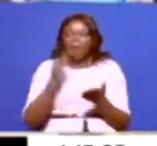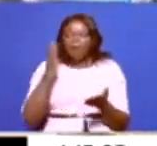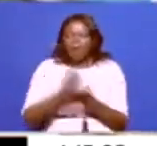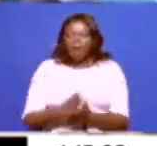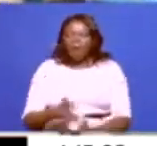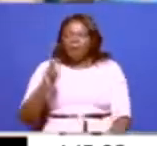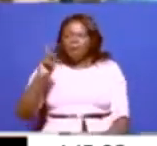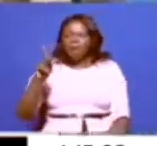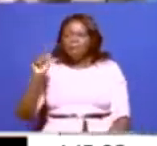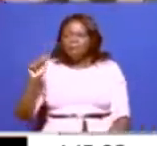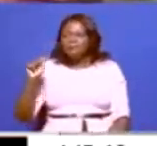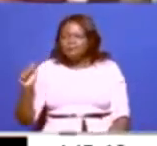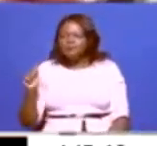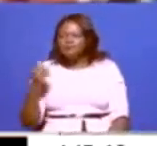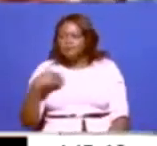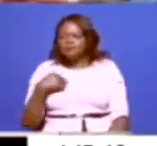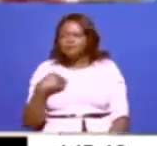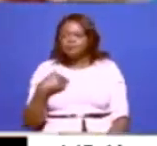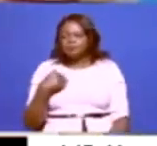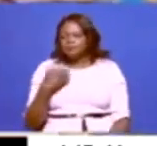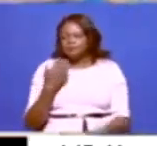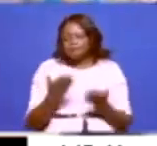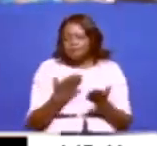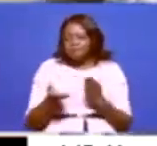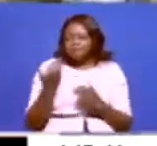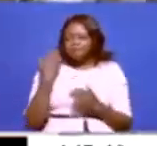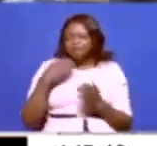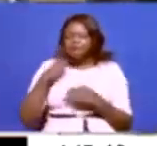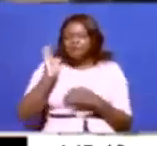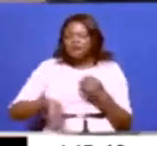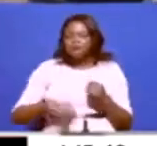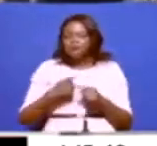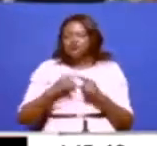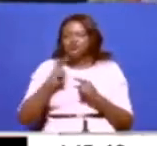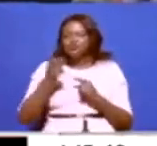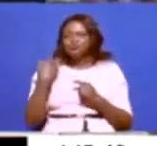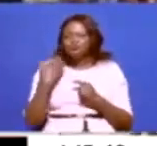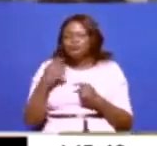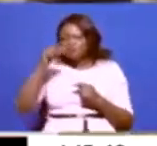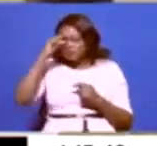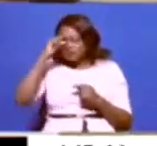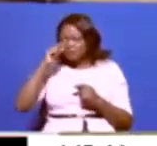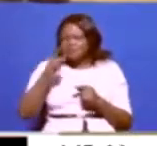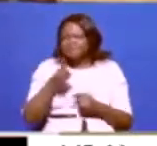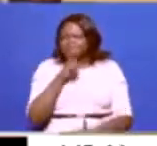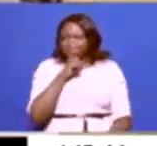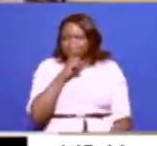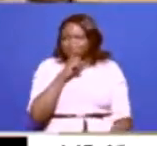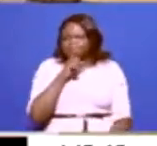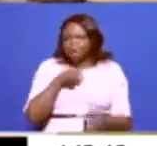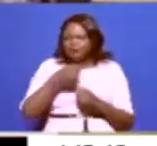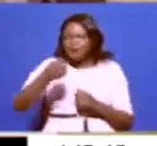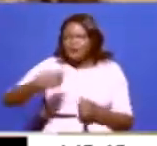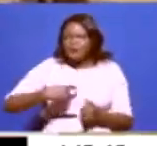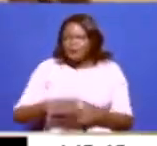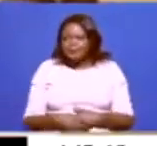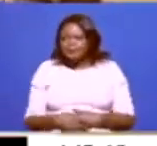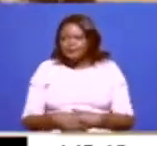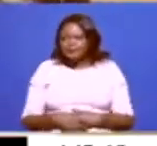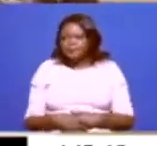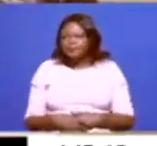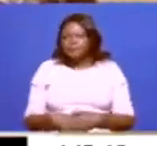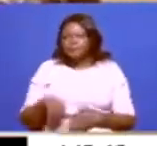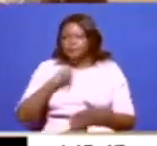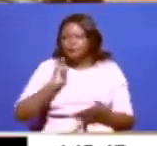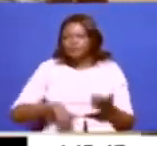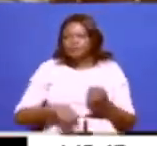Authority carrying out a property valuation more than 2 years ago, the government had remained mum on compensation. They are now